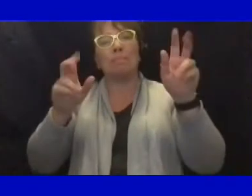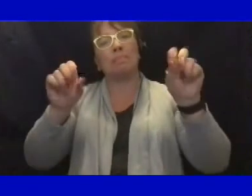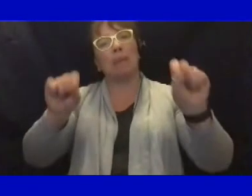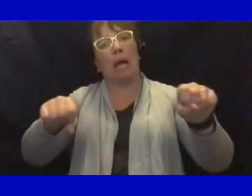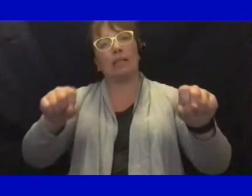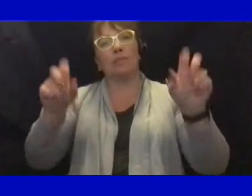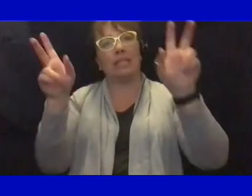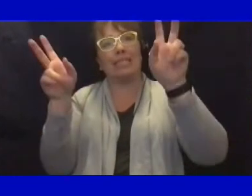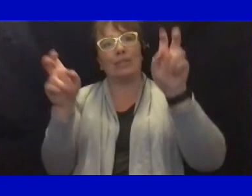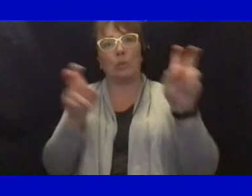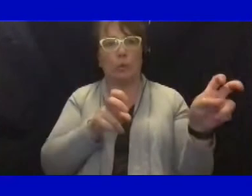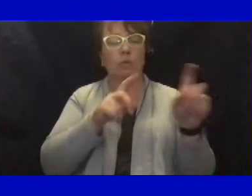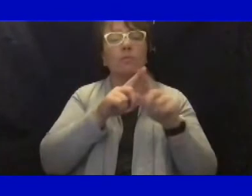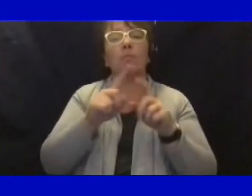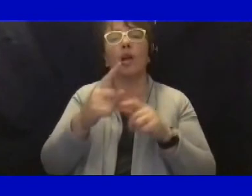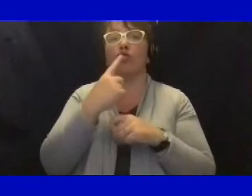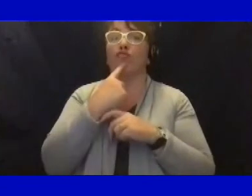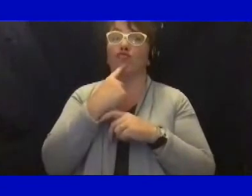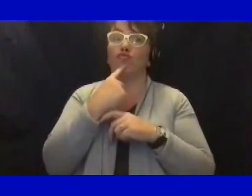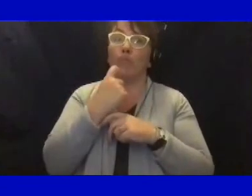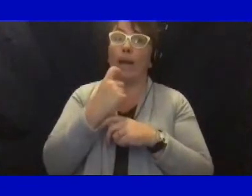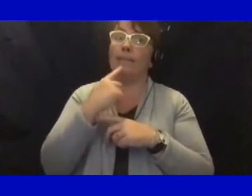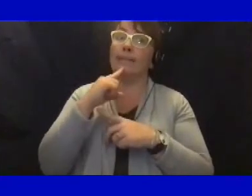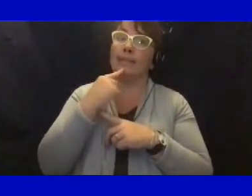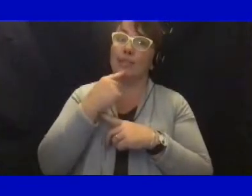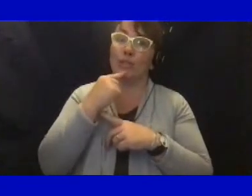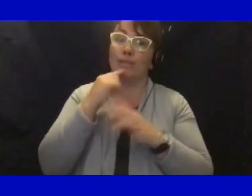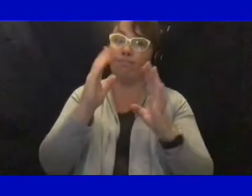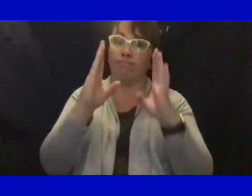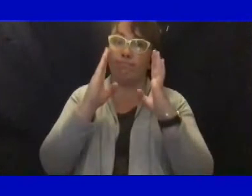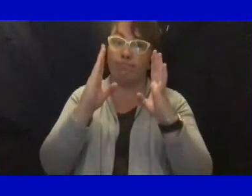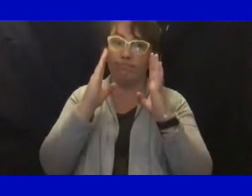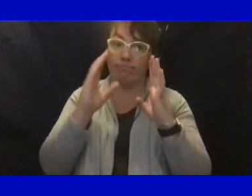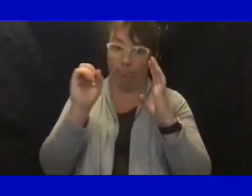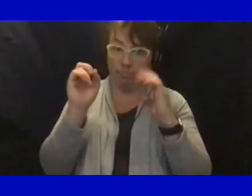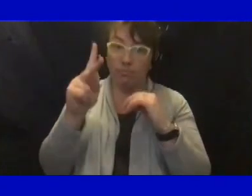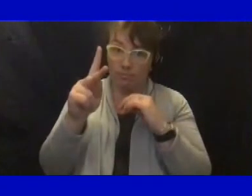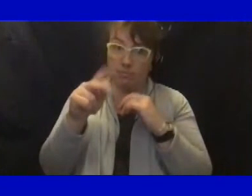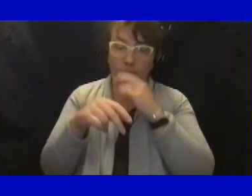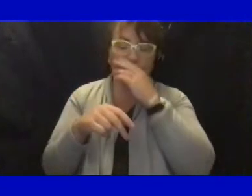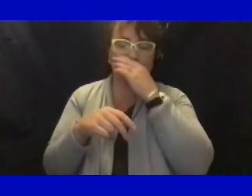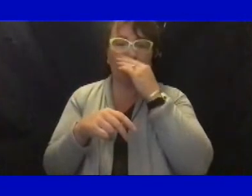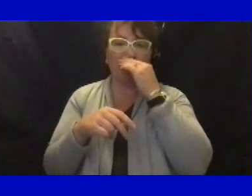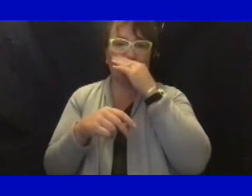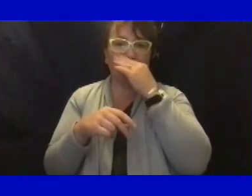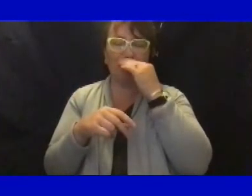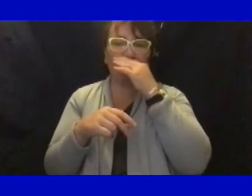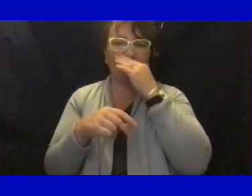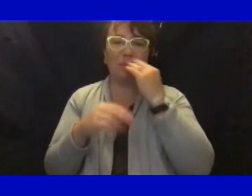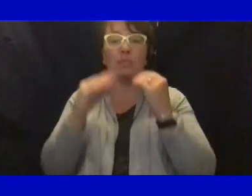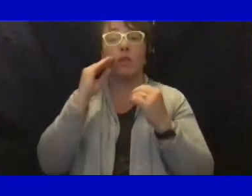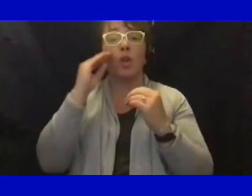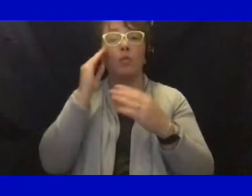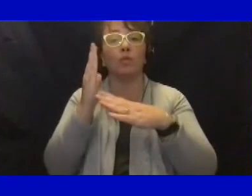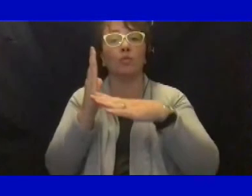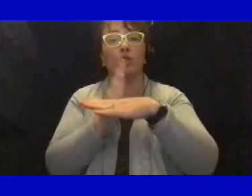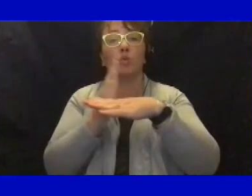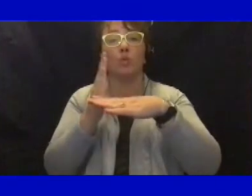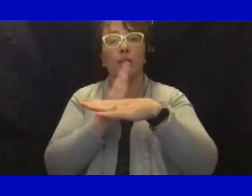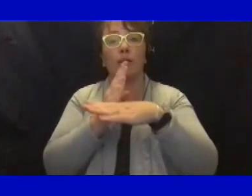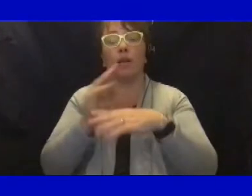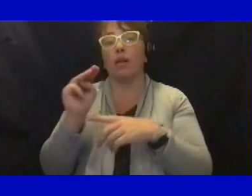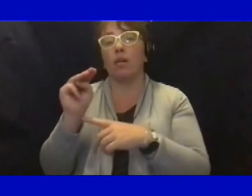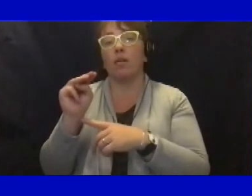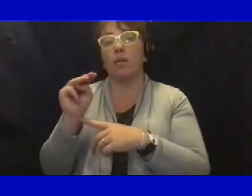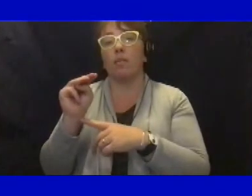ones that we're expecting are going to have the most challenges this winter, and that includes the homes that are located between Noble Creek and Little San